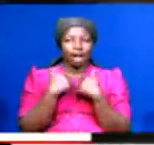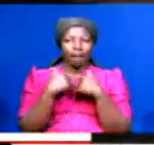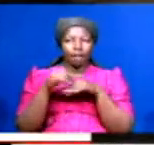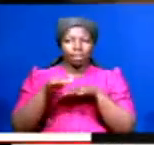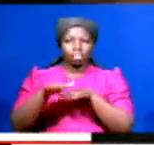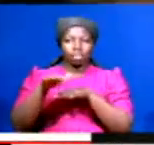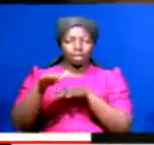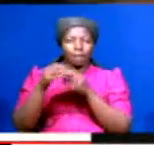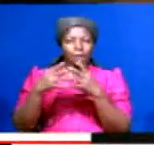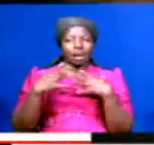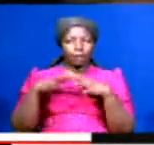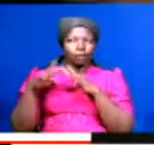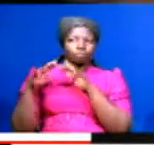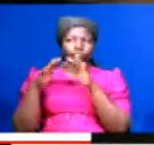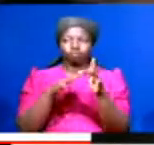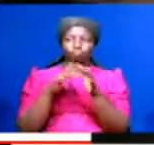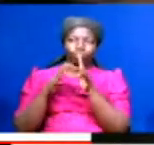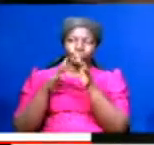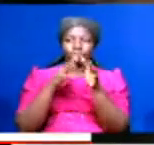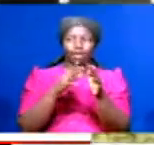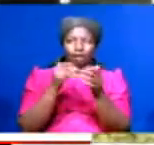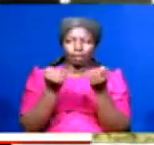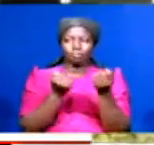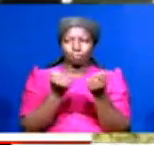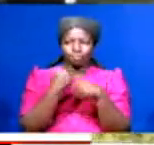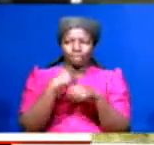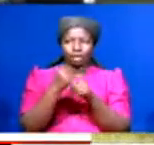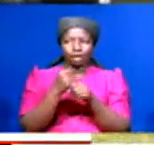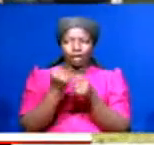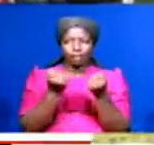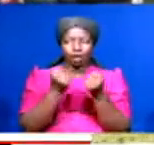customers, pushing motorists to park on the thicker superhighway. Ndutamo Kami.